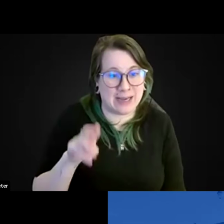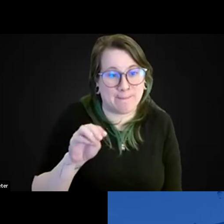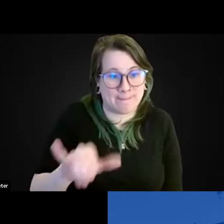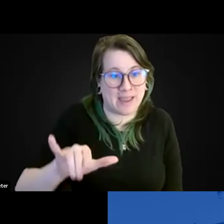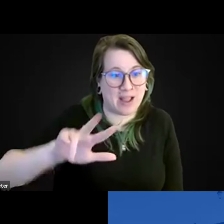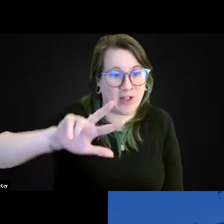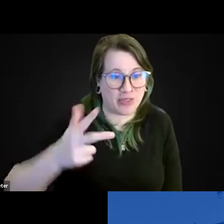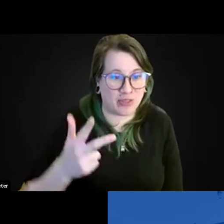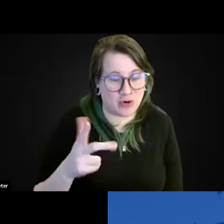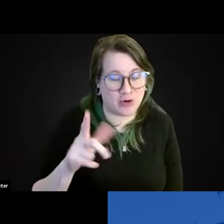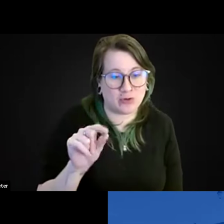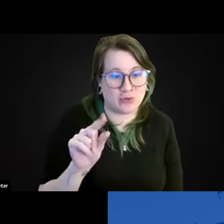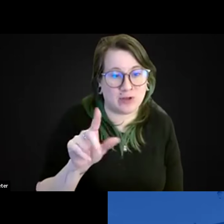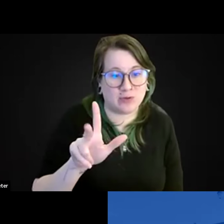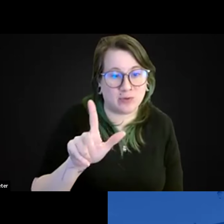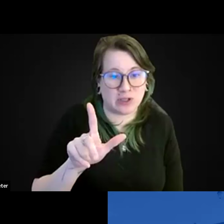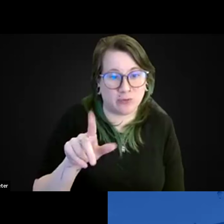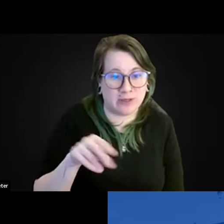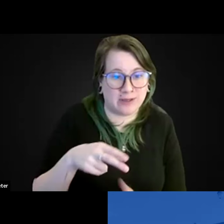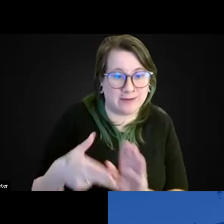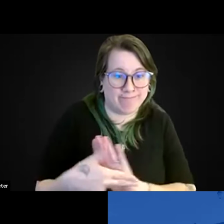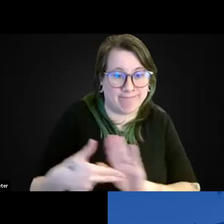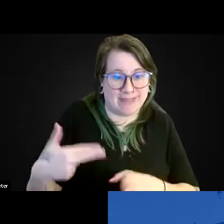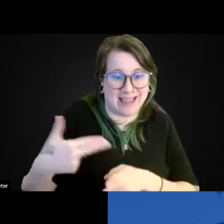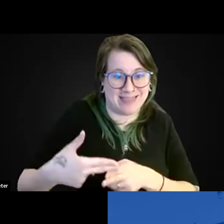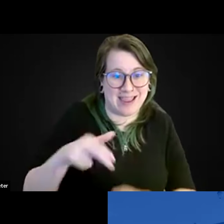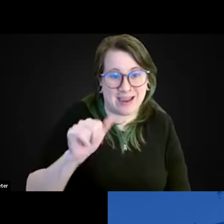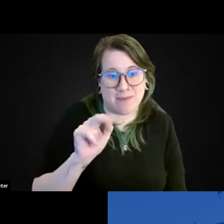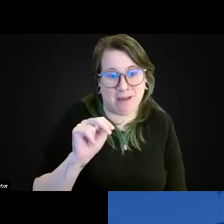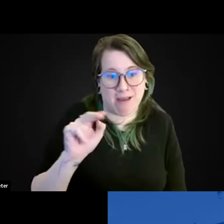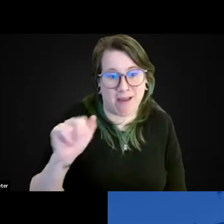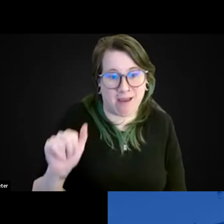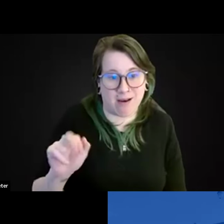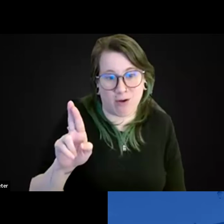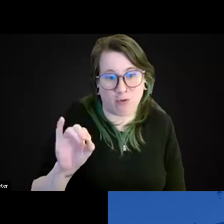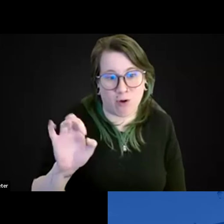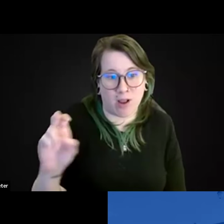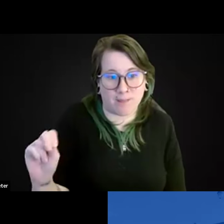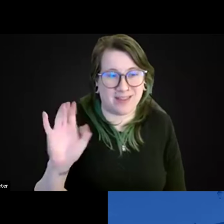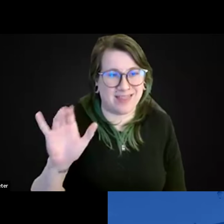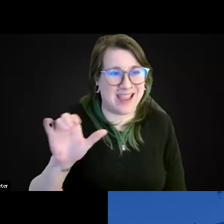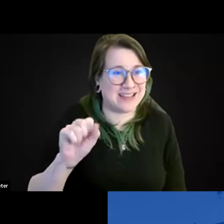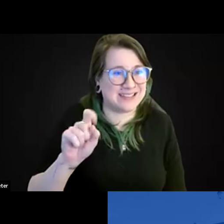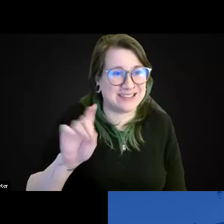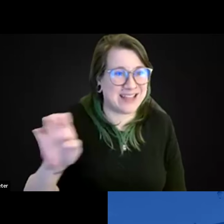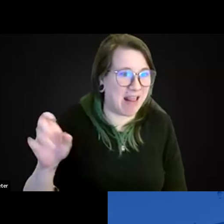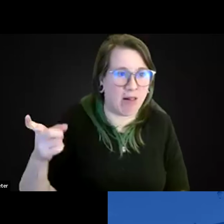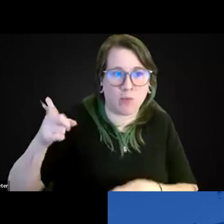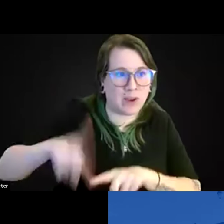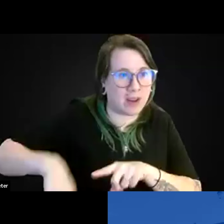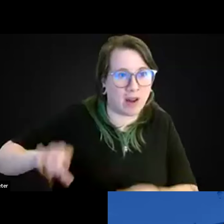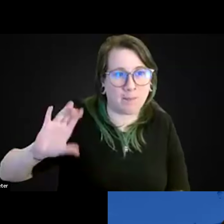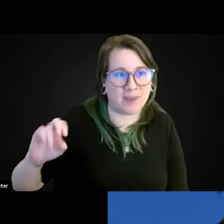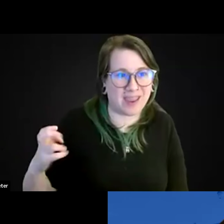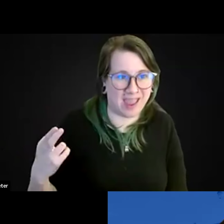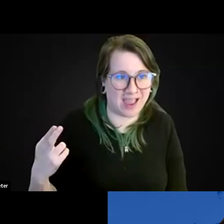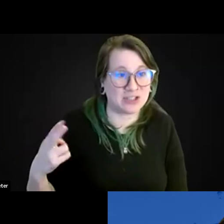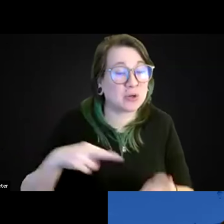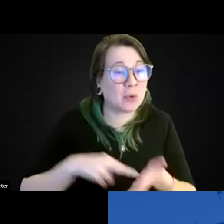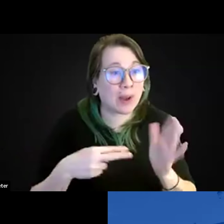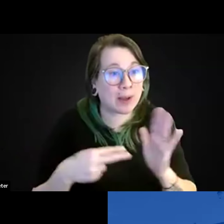Commissioner Anna Roblin. This check is stale and cannot be cashed. So due to that, we will have to reissue